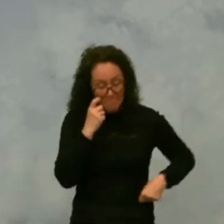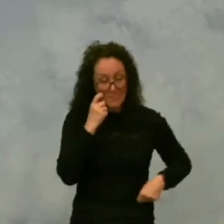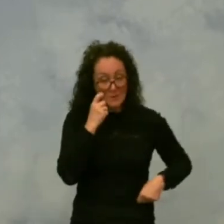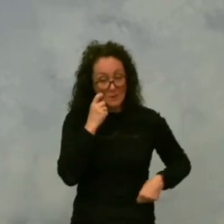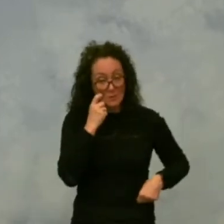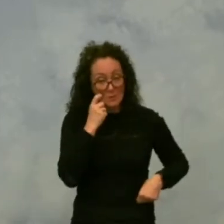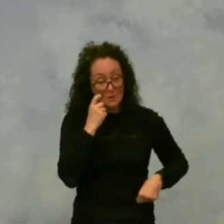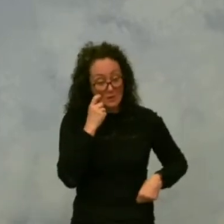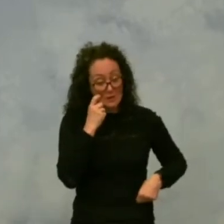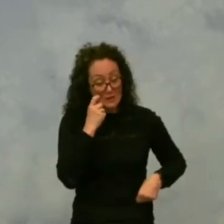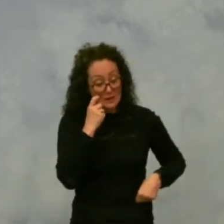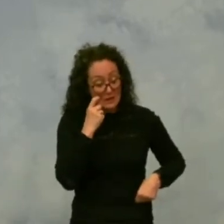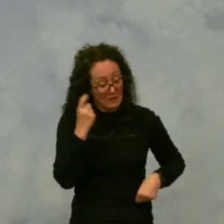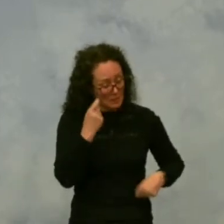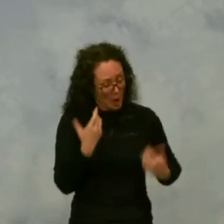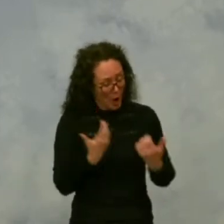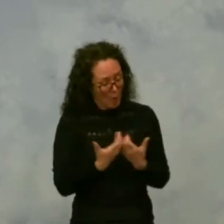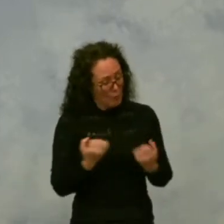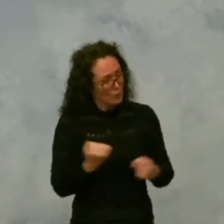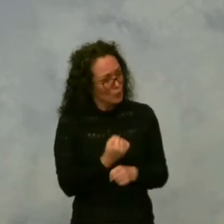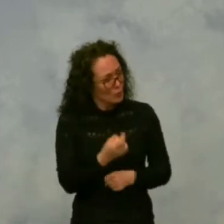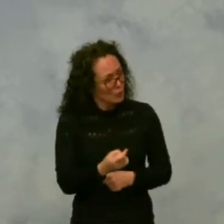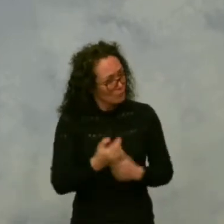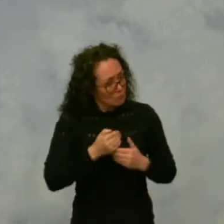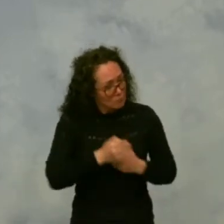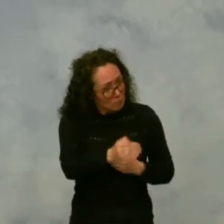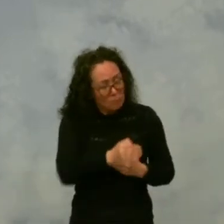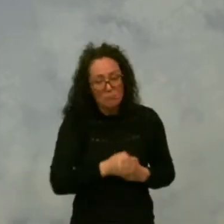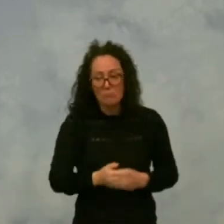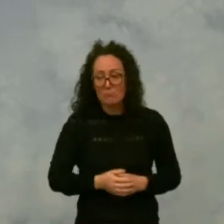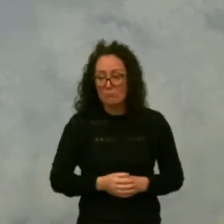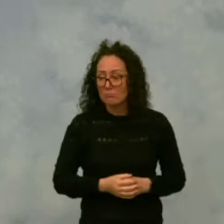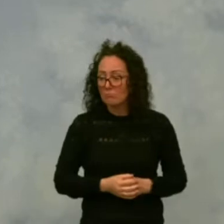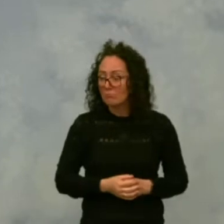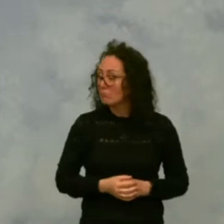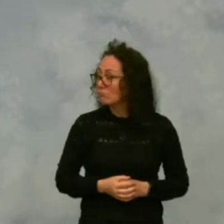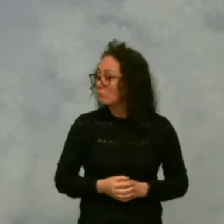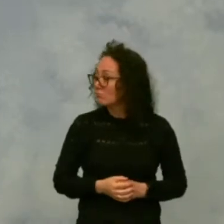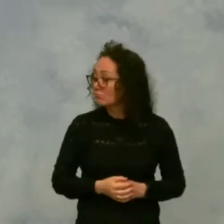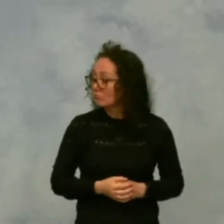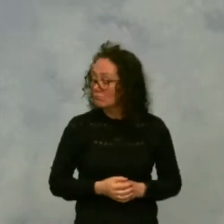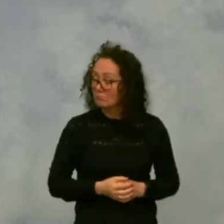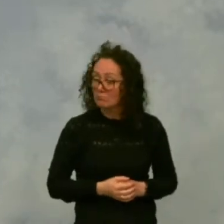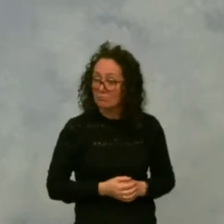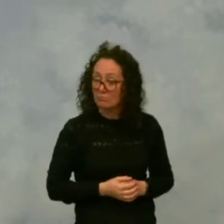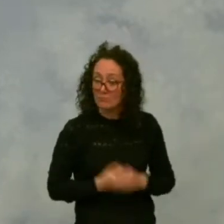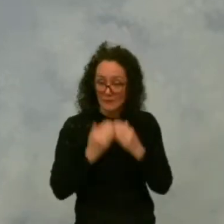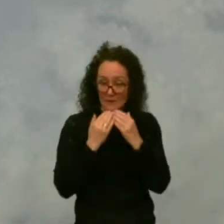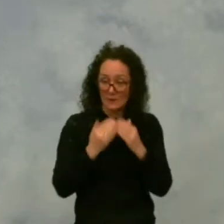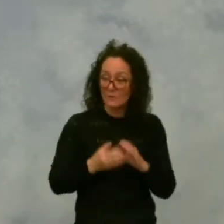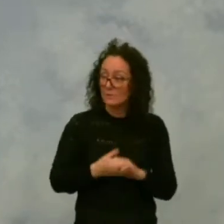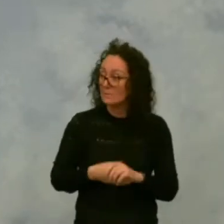we going to do with it? Please, thank you. Okay, thank you.